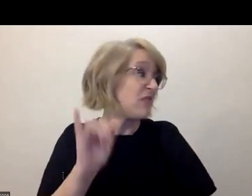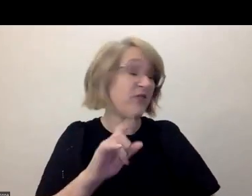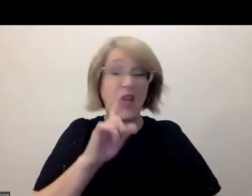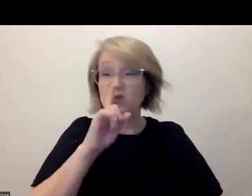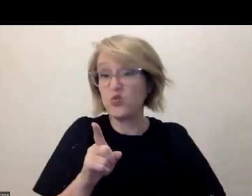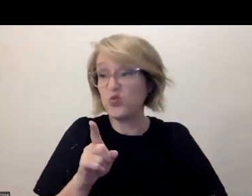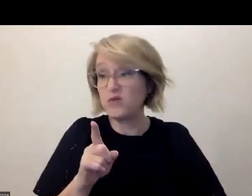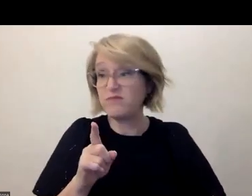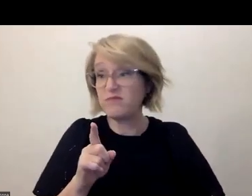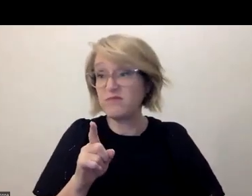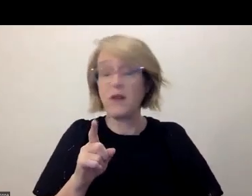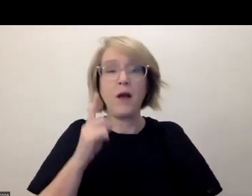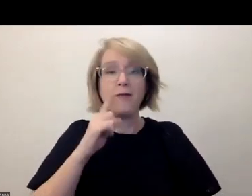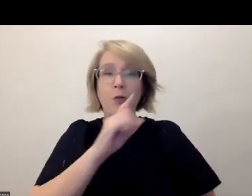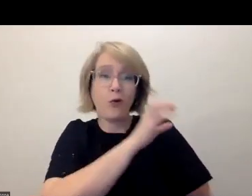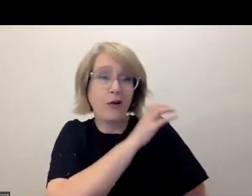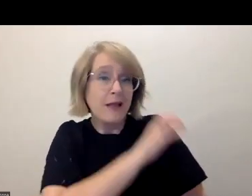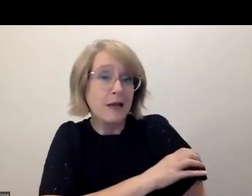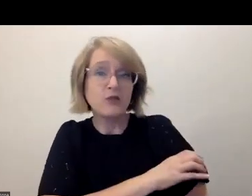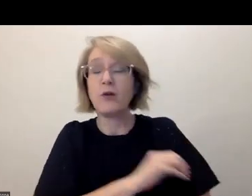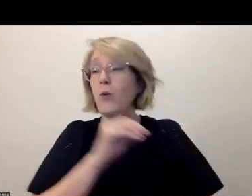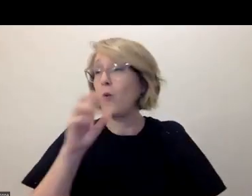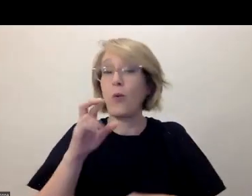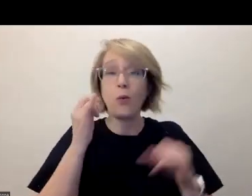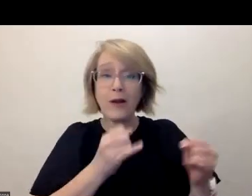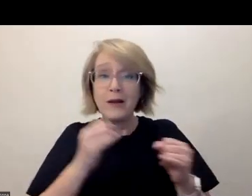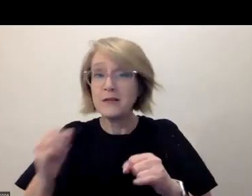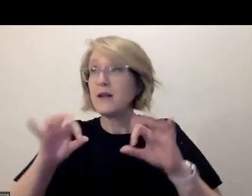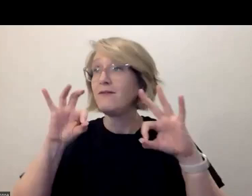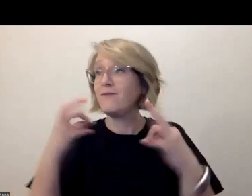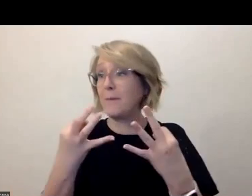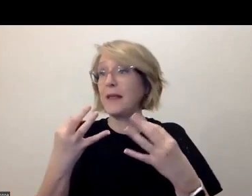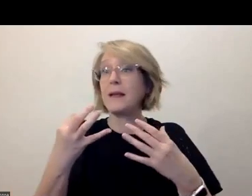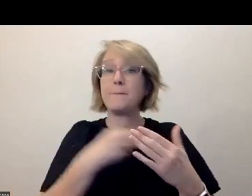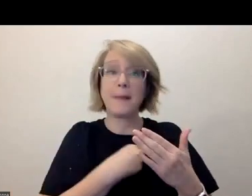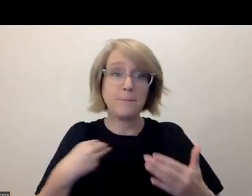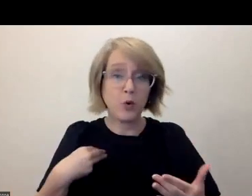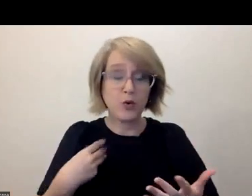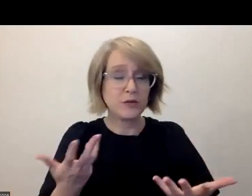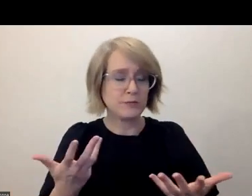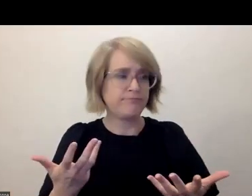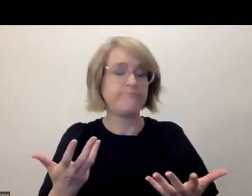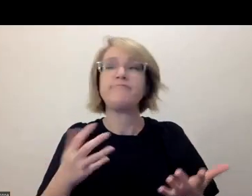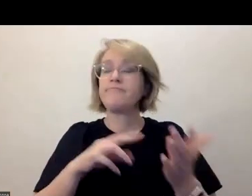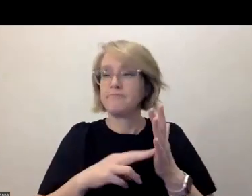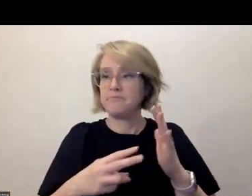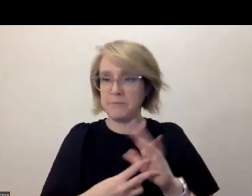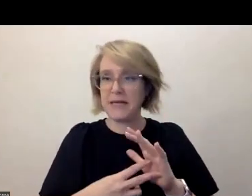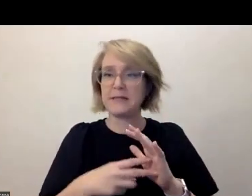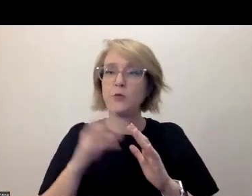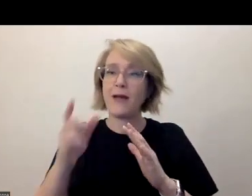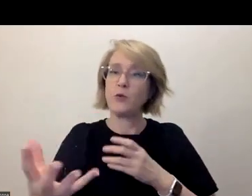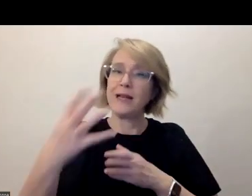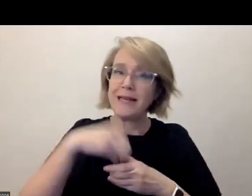of individuals, family members, etc. And advocacy, obviously, you have to engage first, then